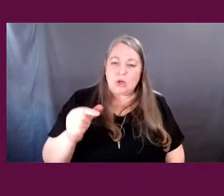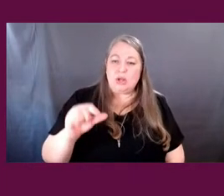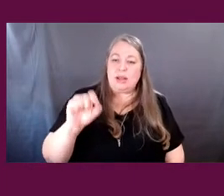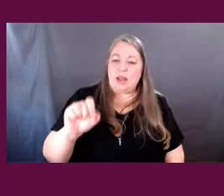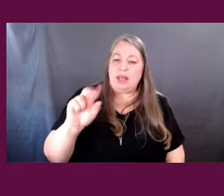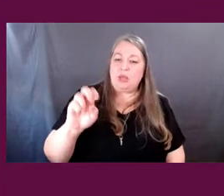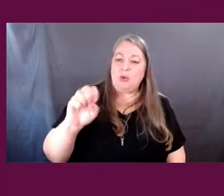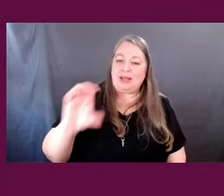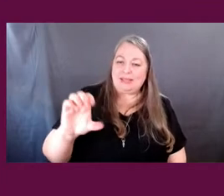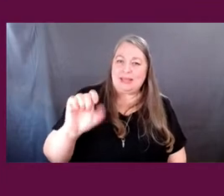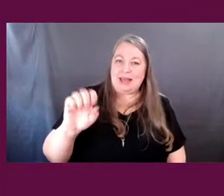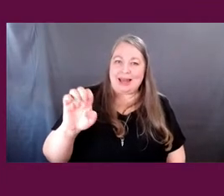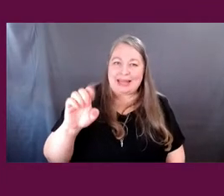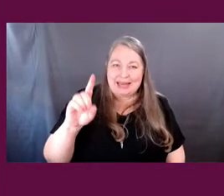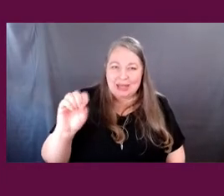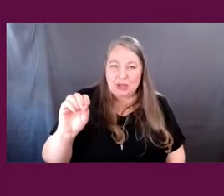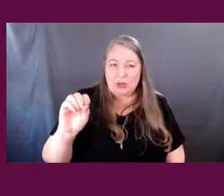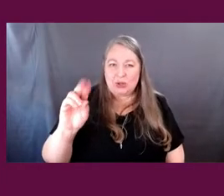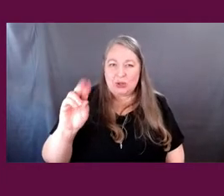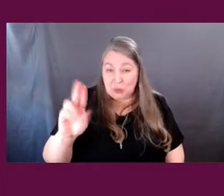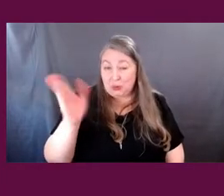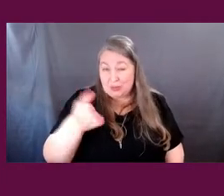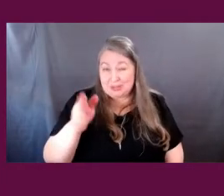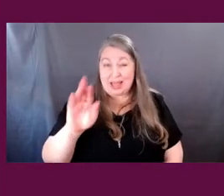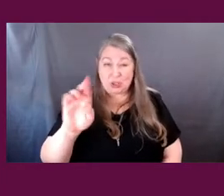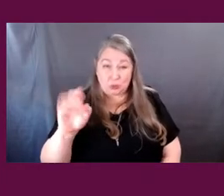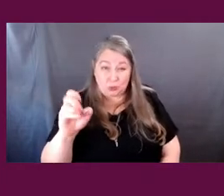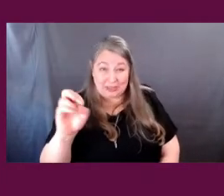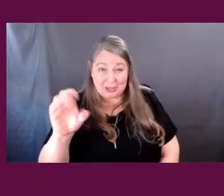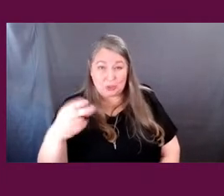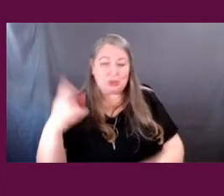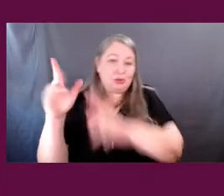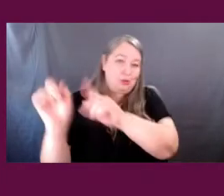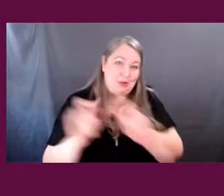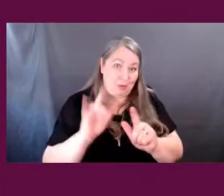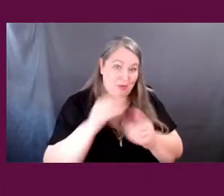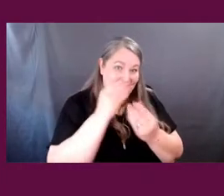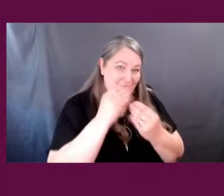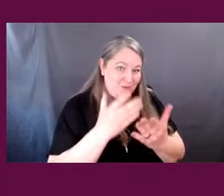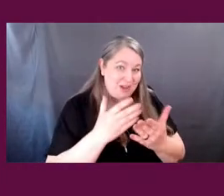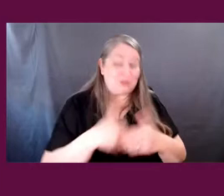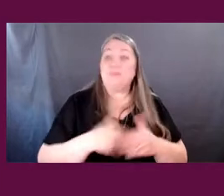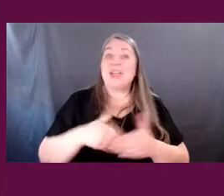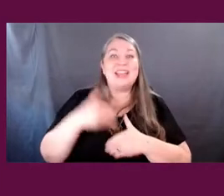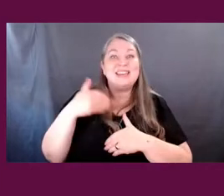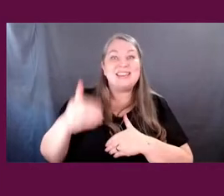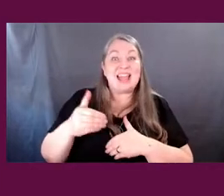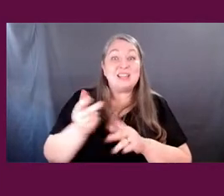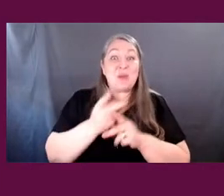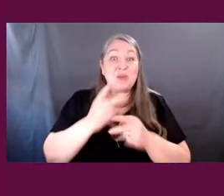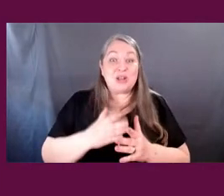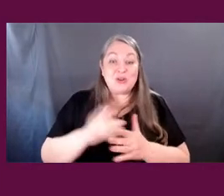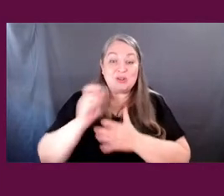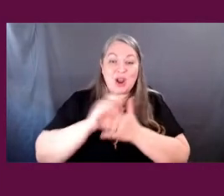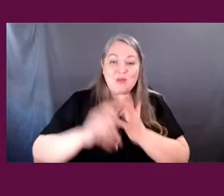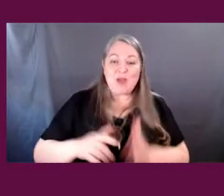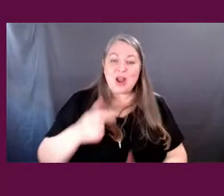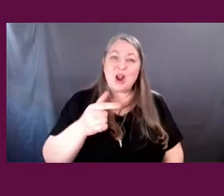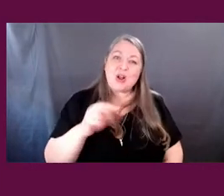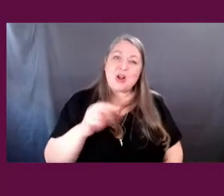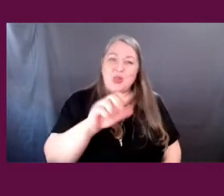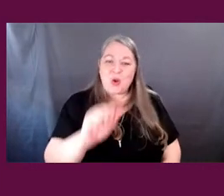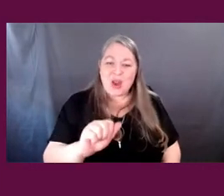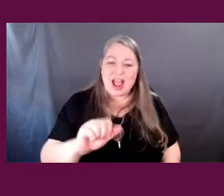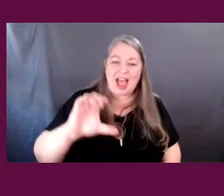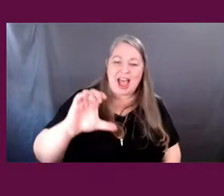annenberg.usc.edu/research to download the information. Up next, we have producer and writer Gloria Calderon Kellett